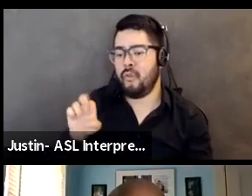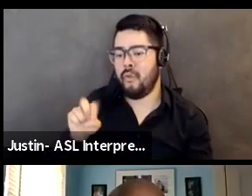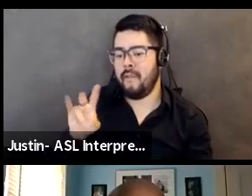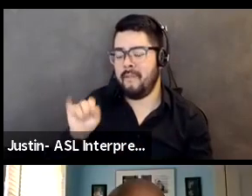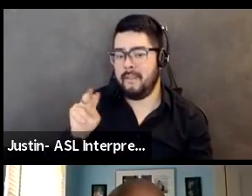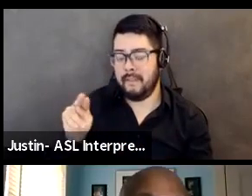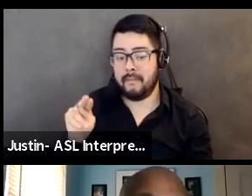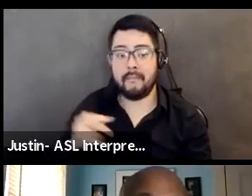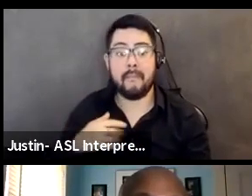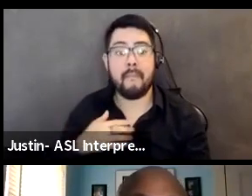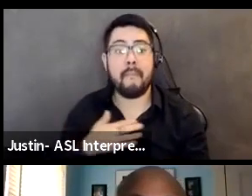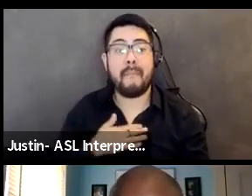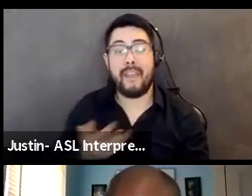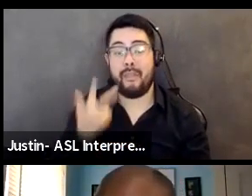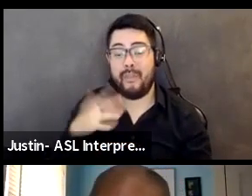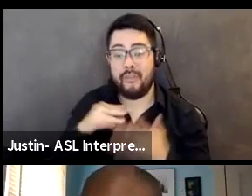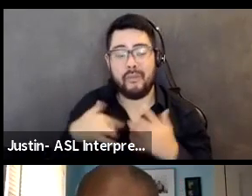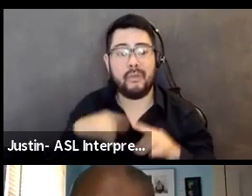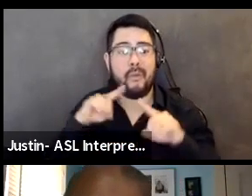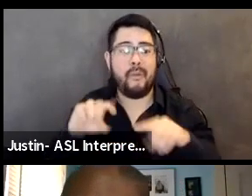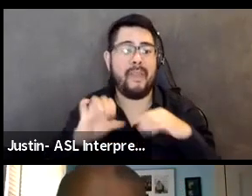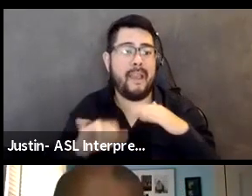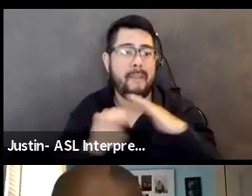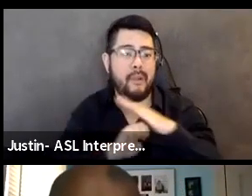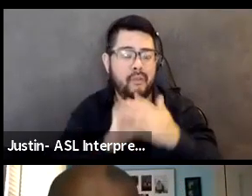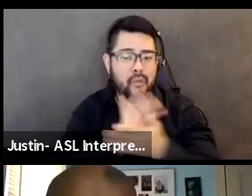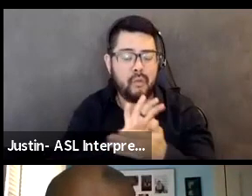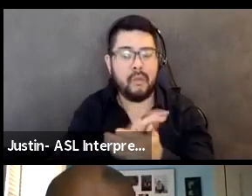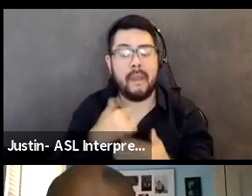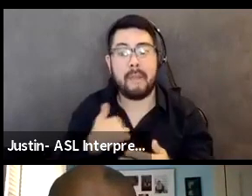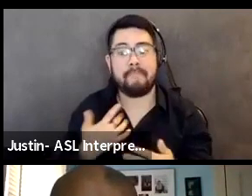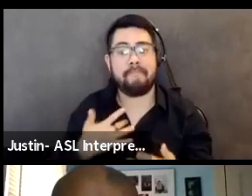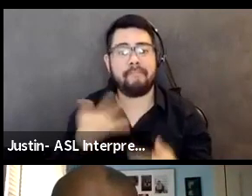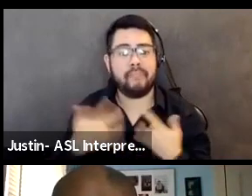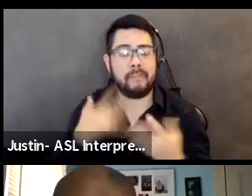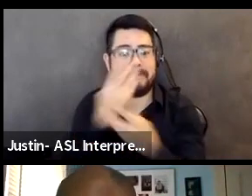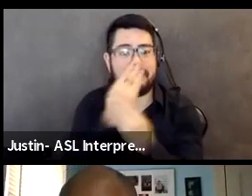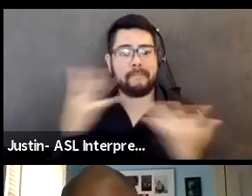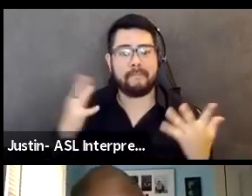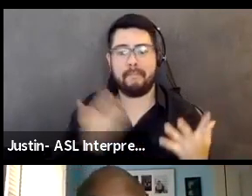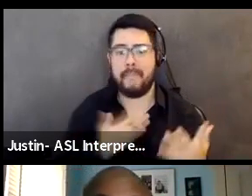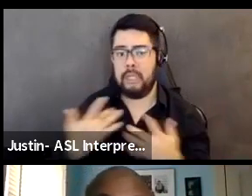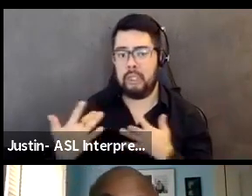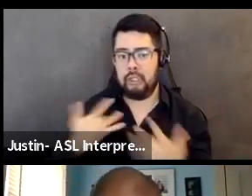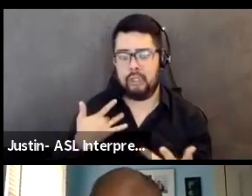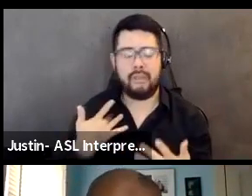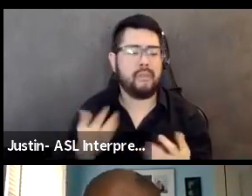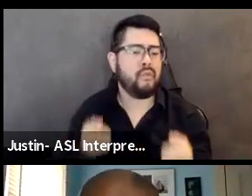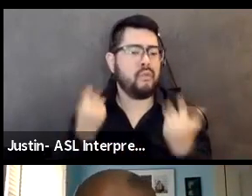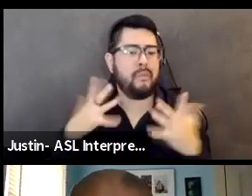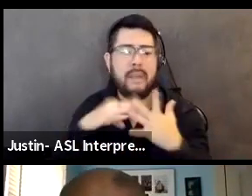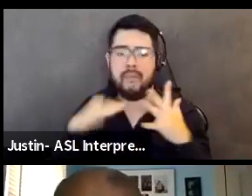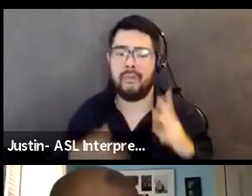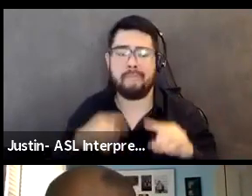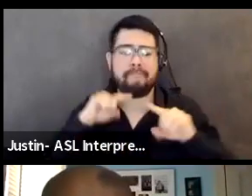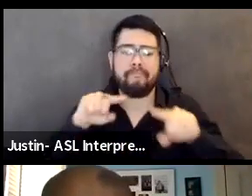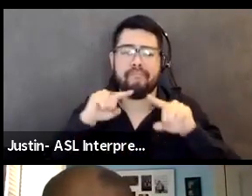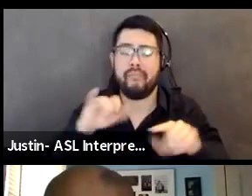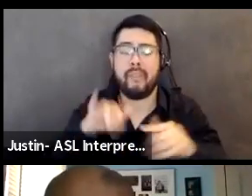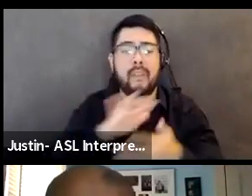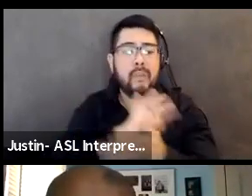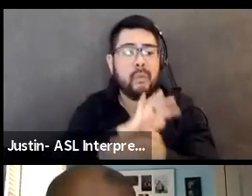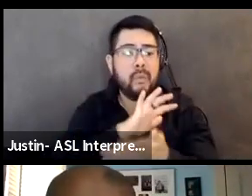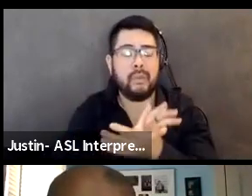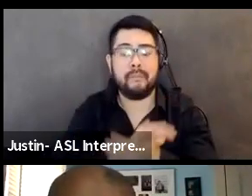quagganash school i am grateful to share my concerns with you today about the severe overcrowding at our school we started at the